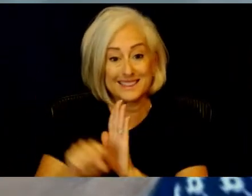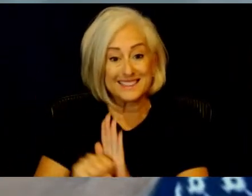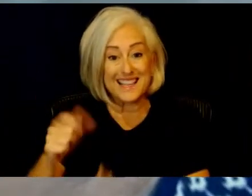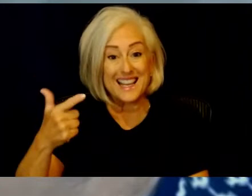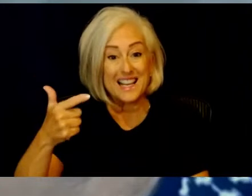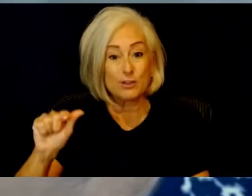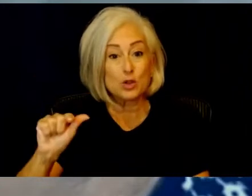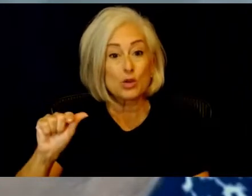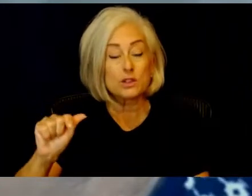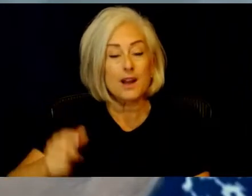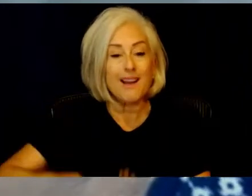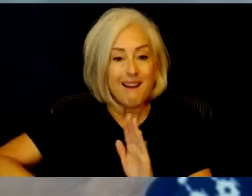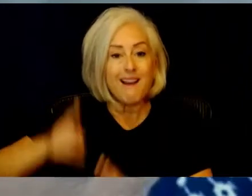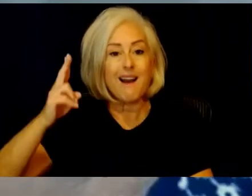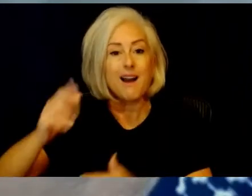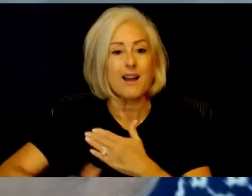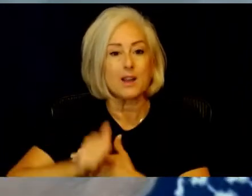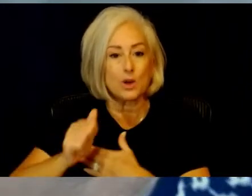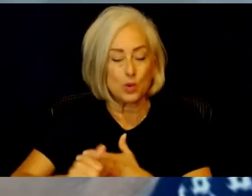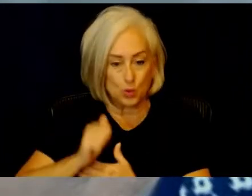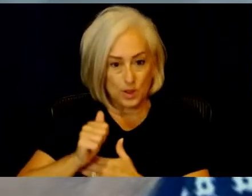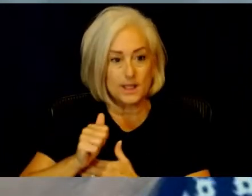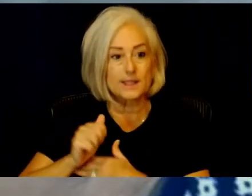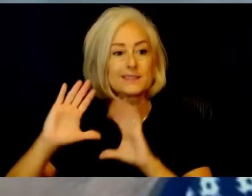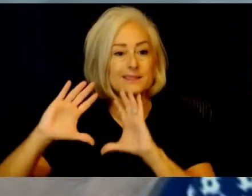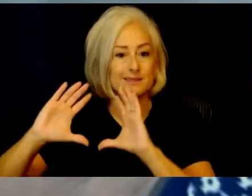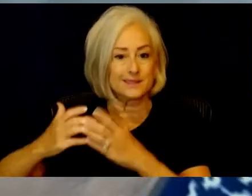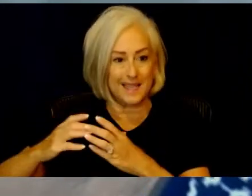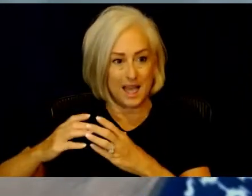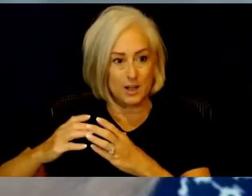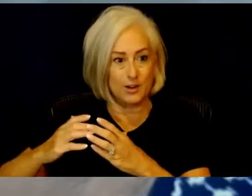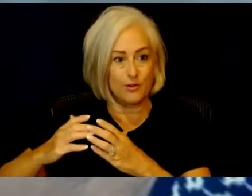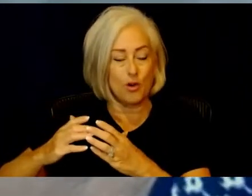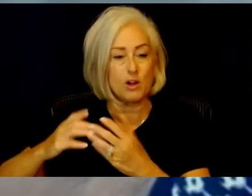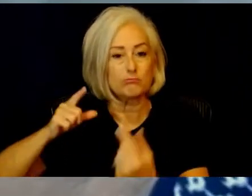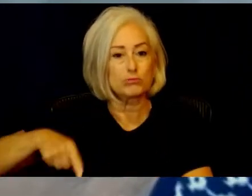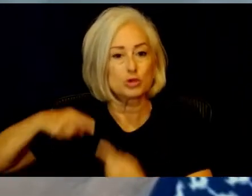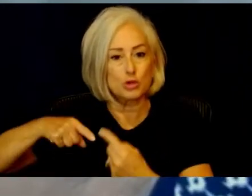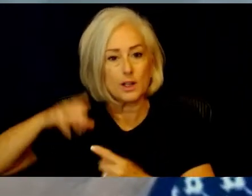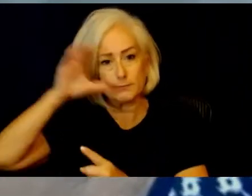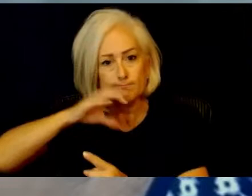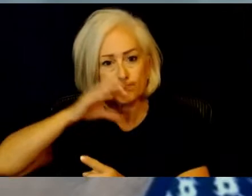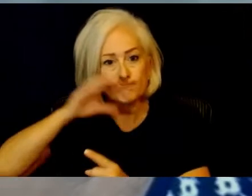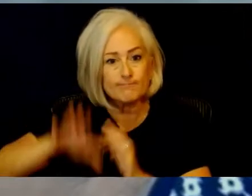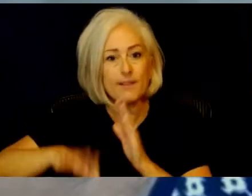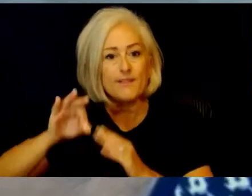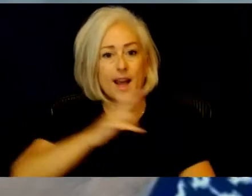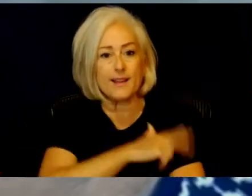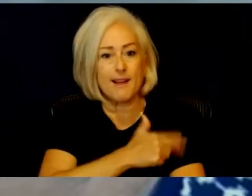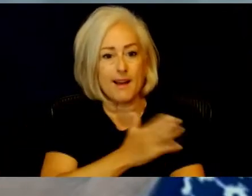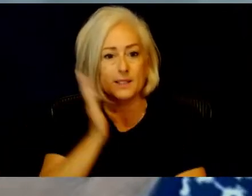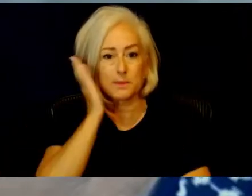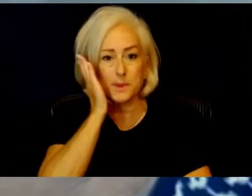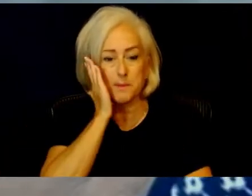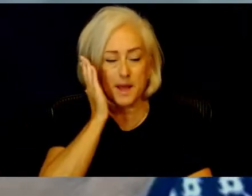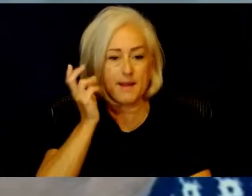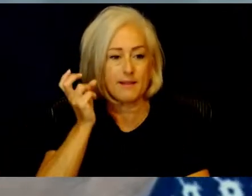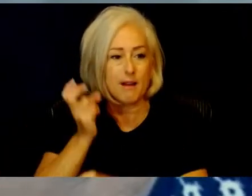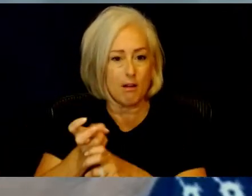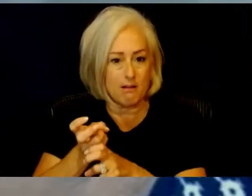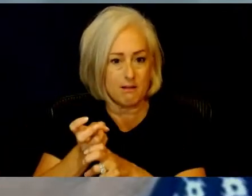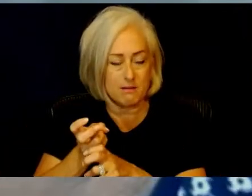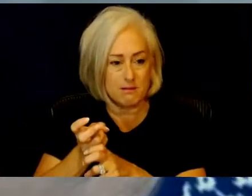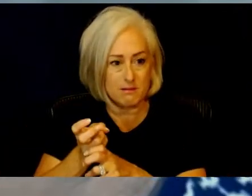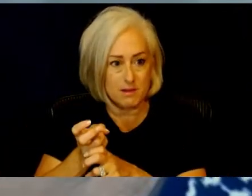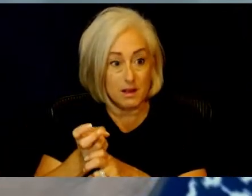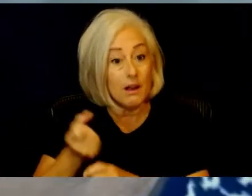risk category for having difficulty accessing a hospital bed. That's where things are right now. They also have a lower